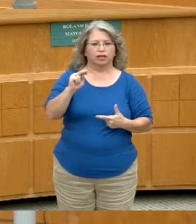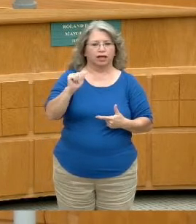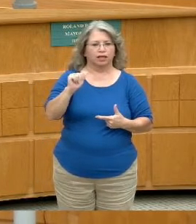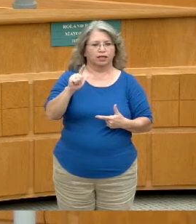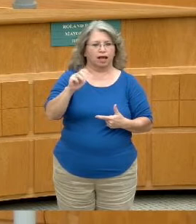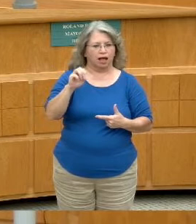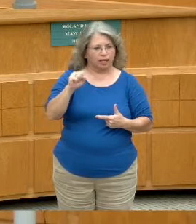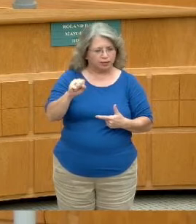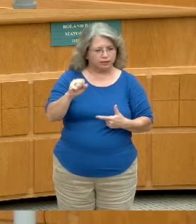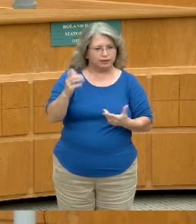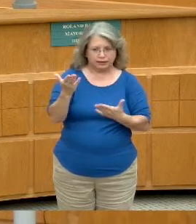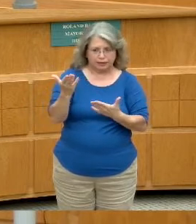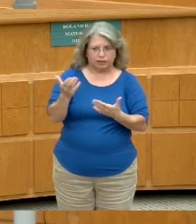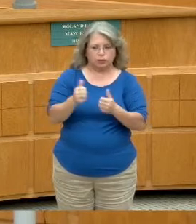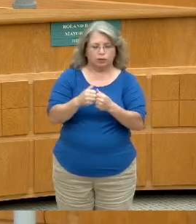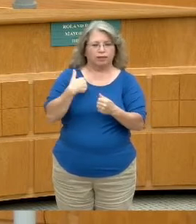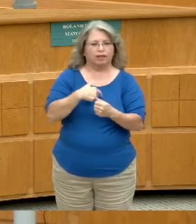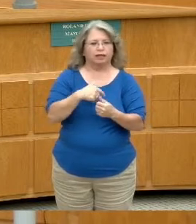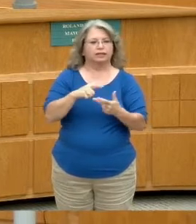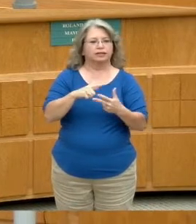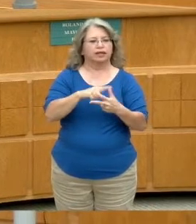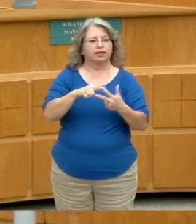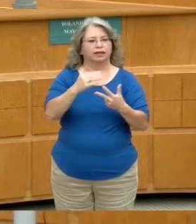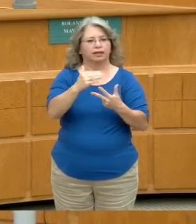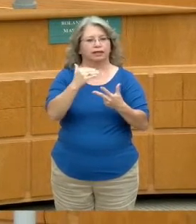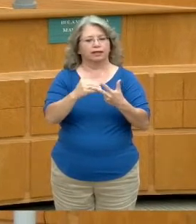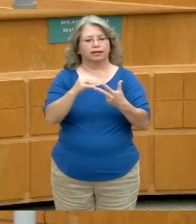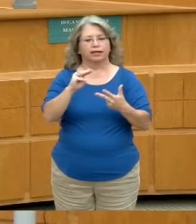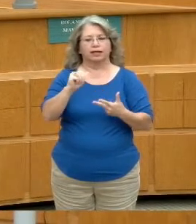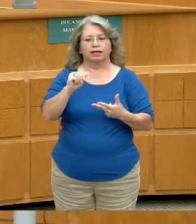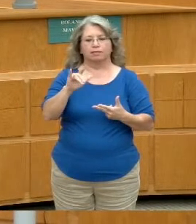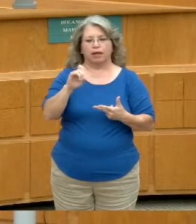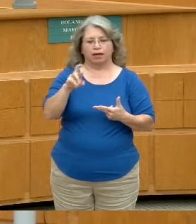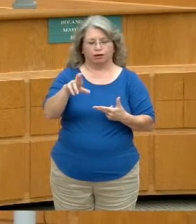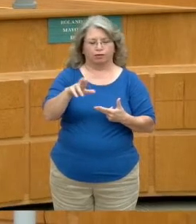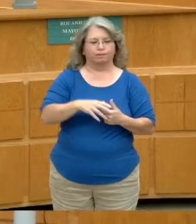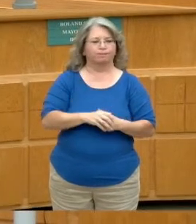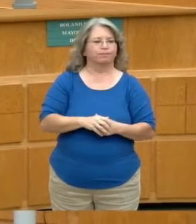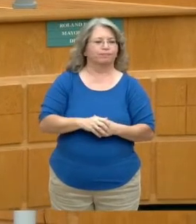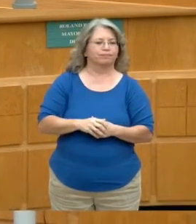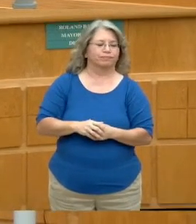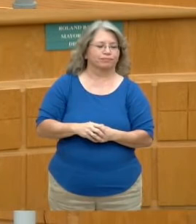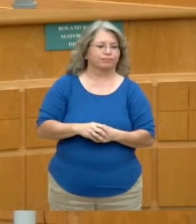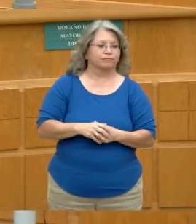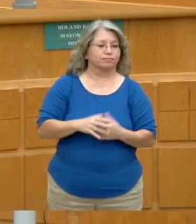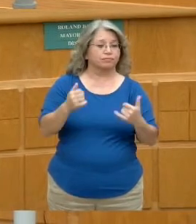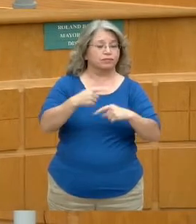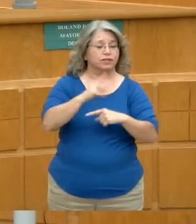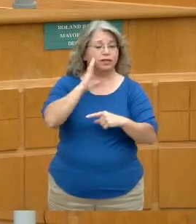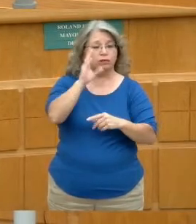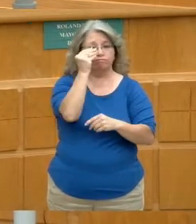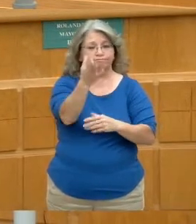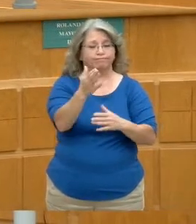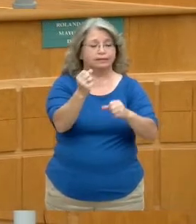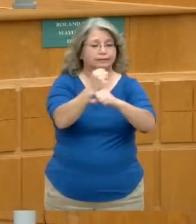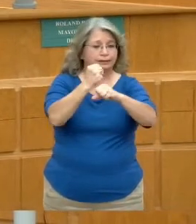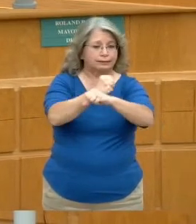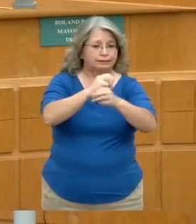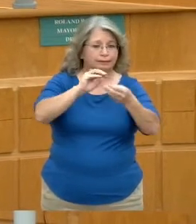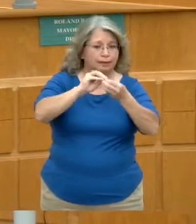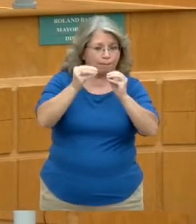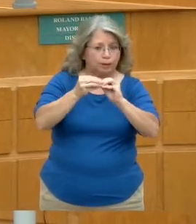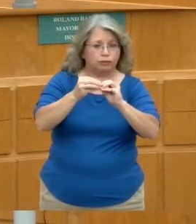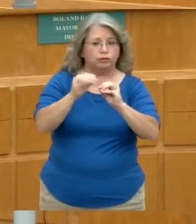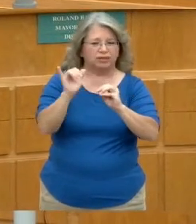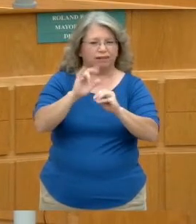then she will be followed by Mayor Joe McComb. Today, I'm going to present to you our statistics, as I usually do. We'll tell you